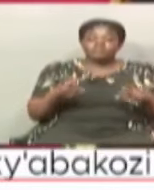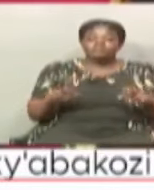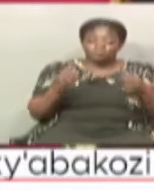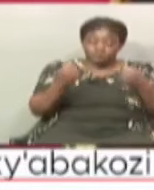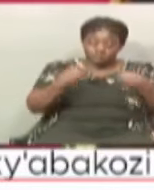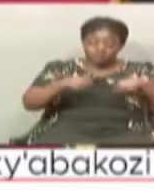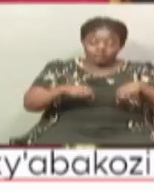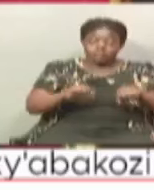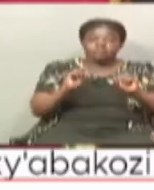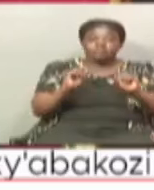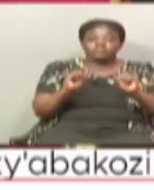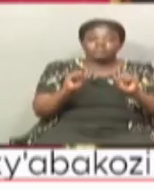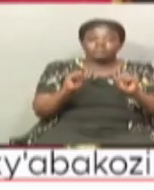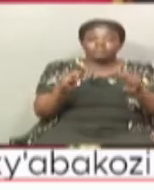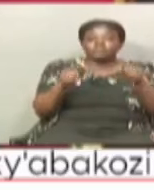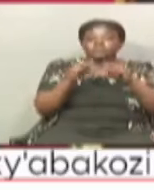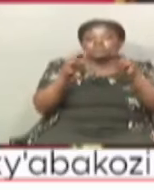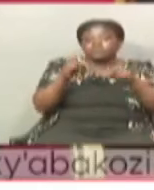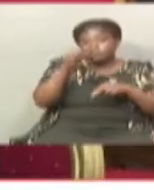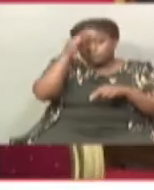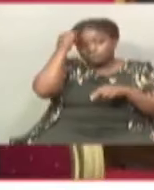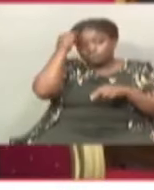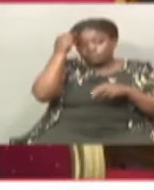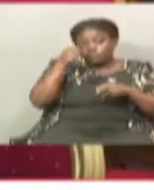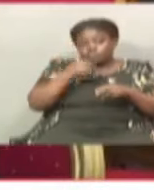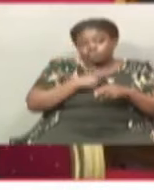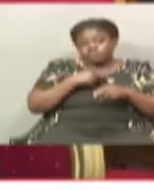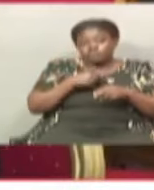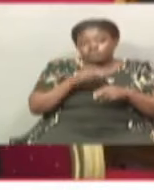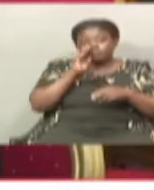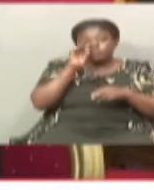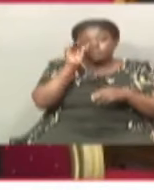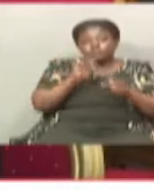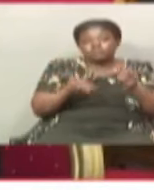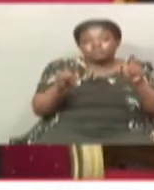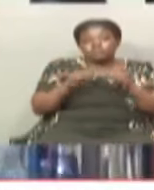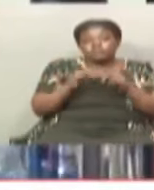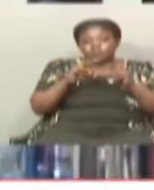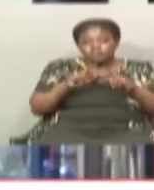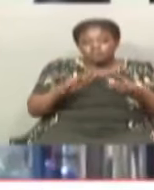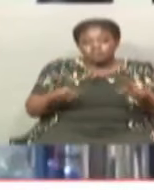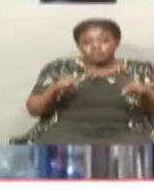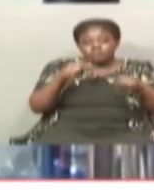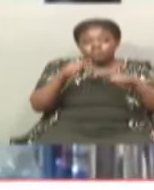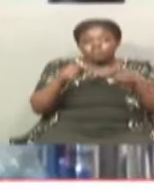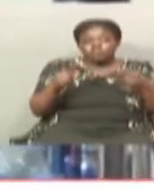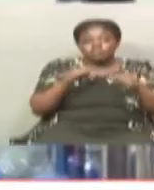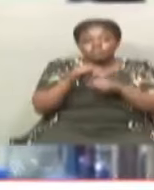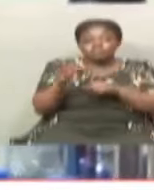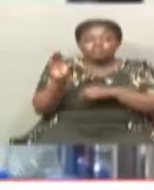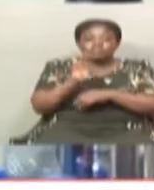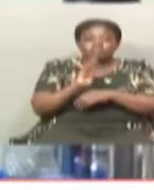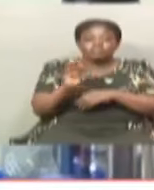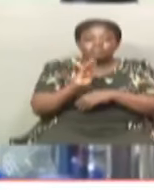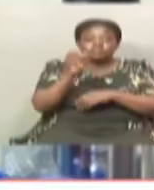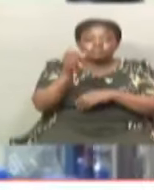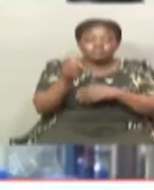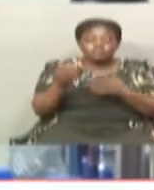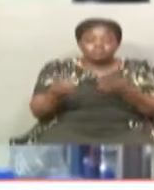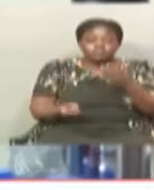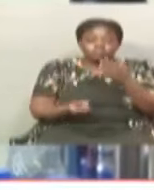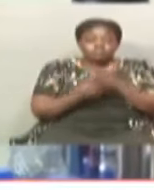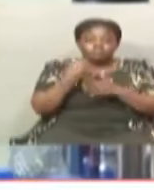done, but there's no reason for me not to be in office while these investigations are being done. Ku nsimbi obumbi omukaago obuvaako